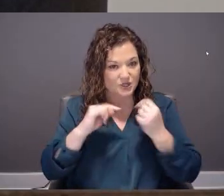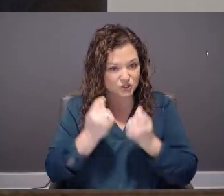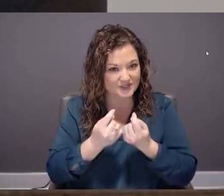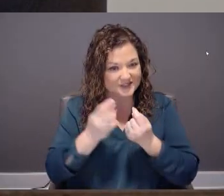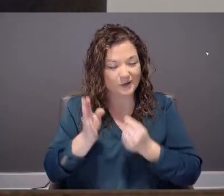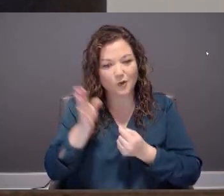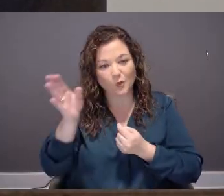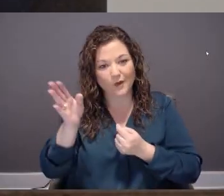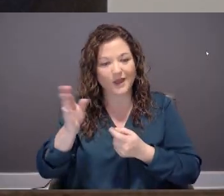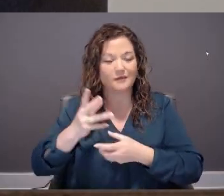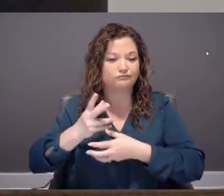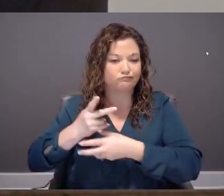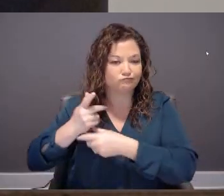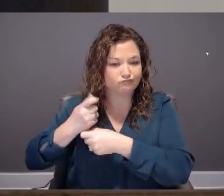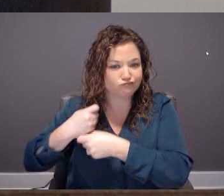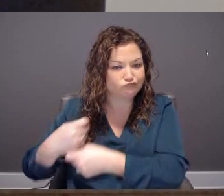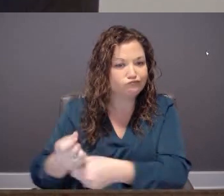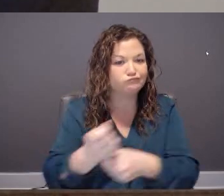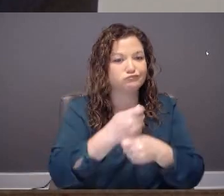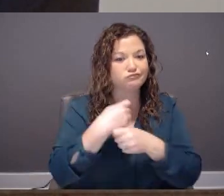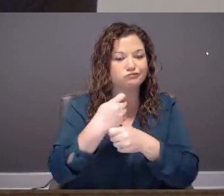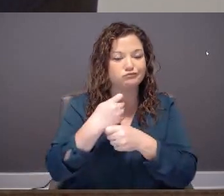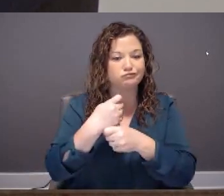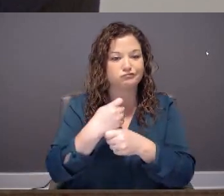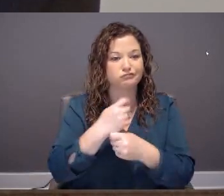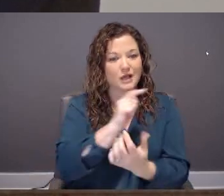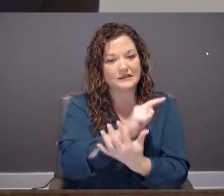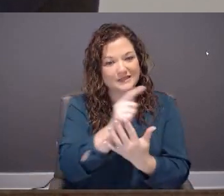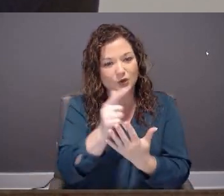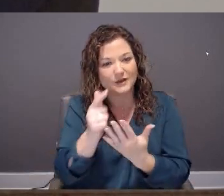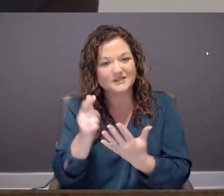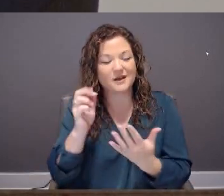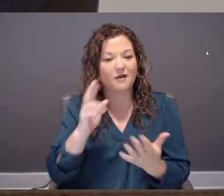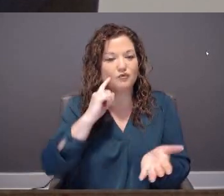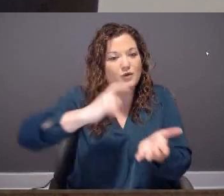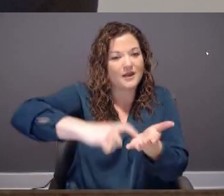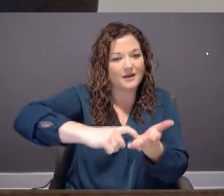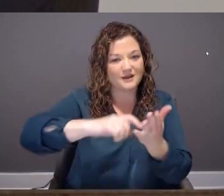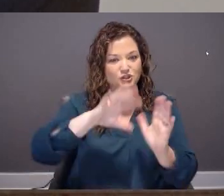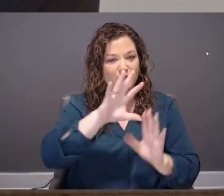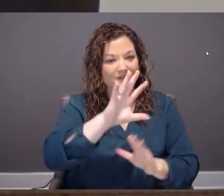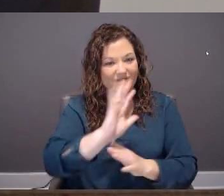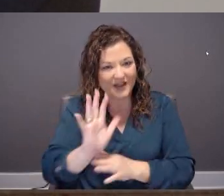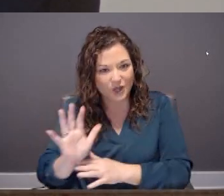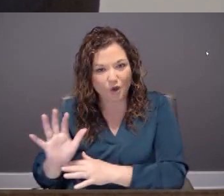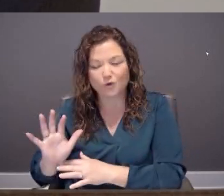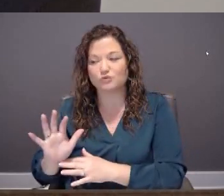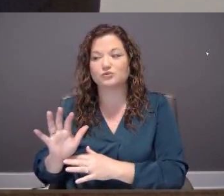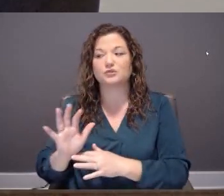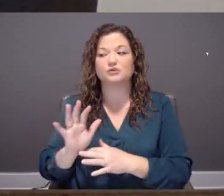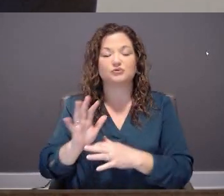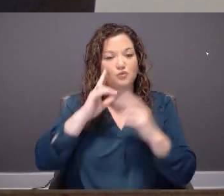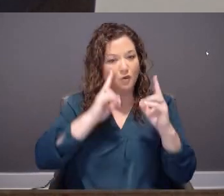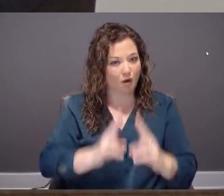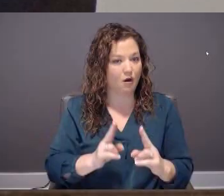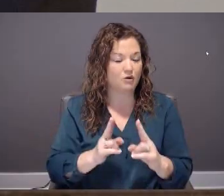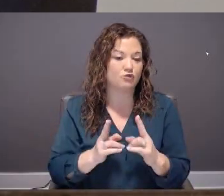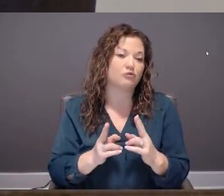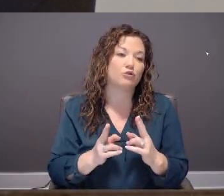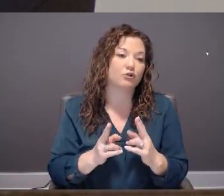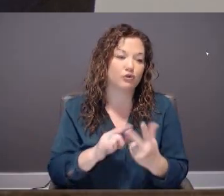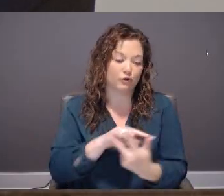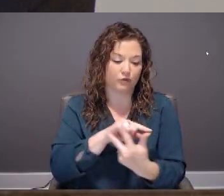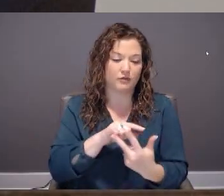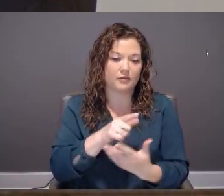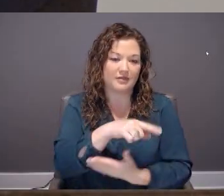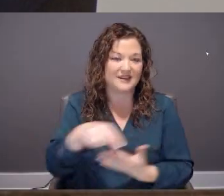and create a series of recognition videos to honor the service of these employees. And we've got three videos, and